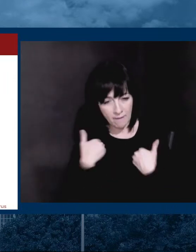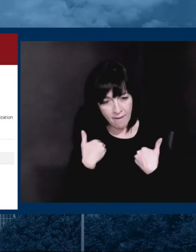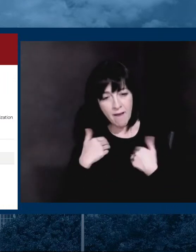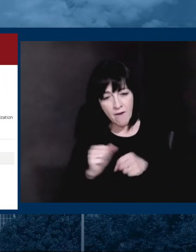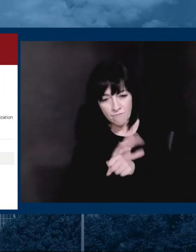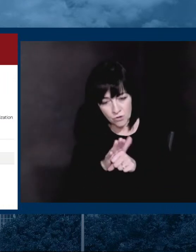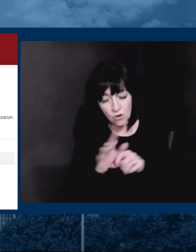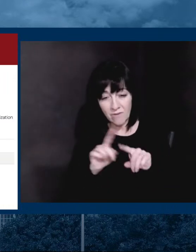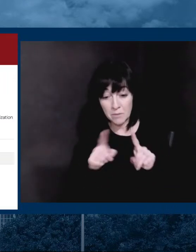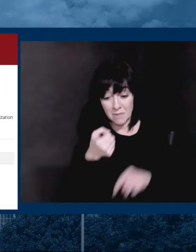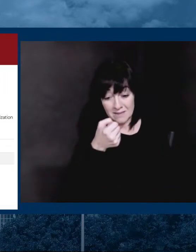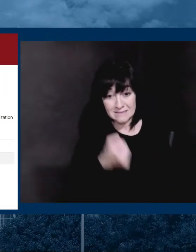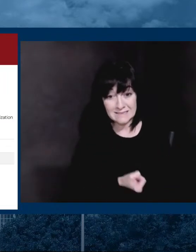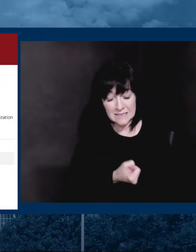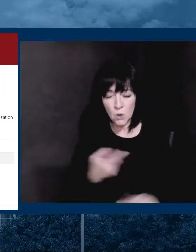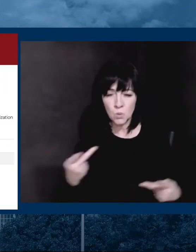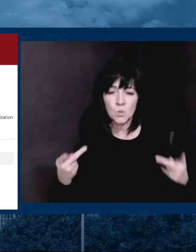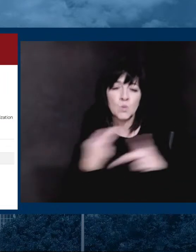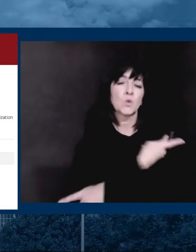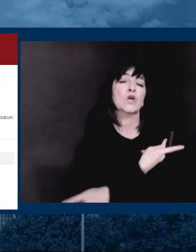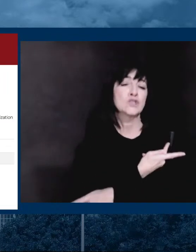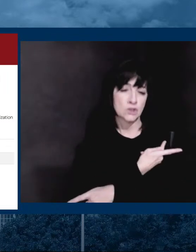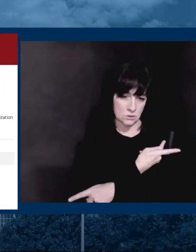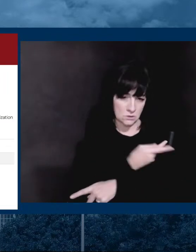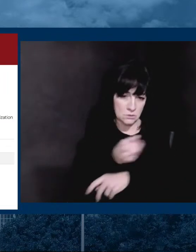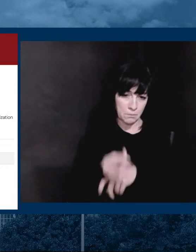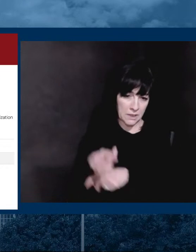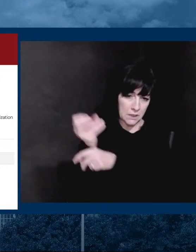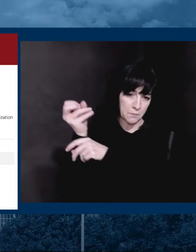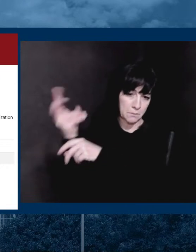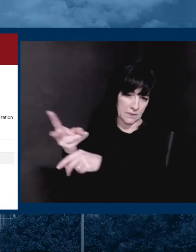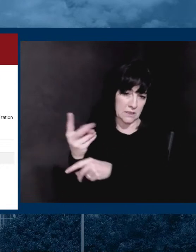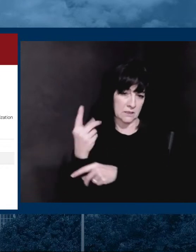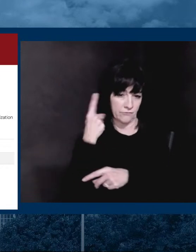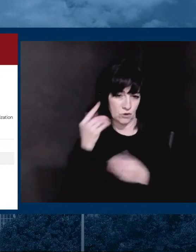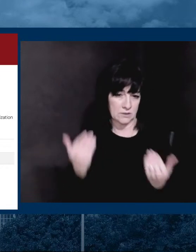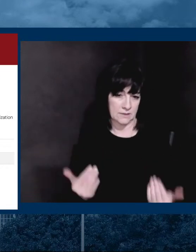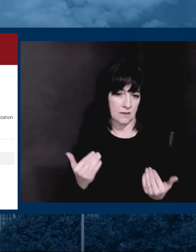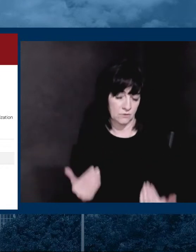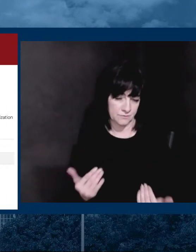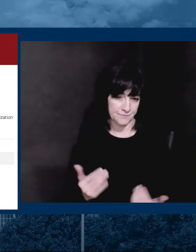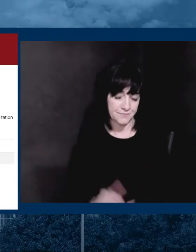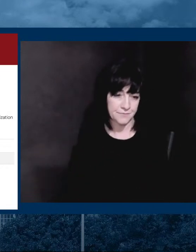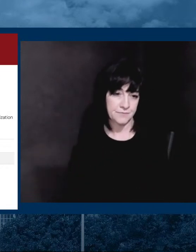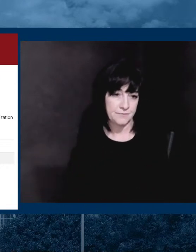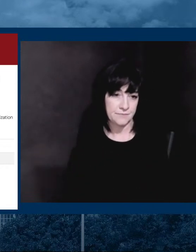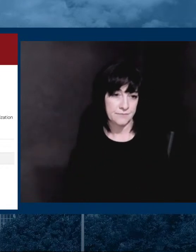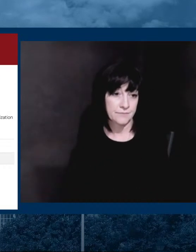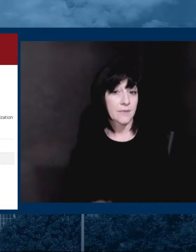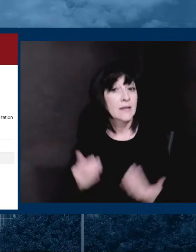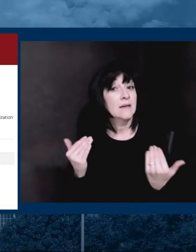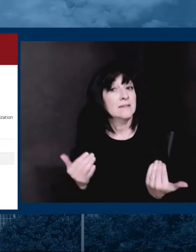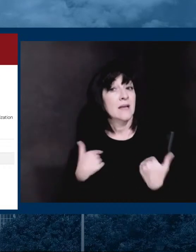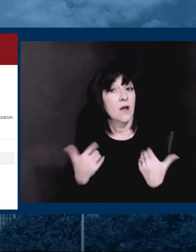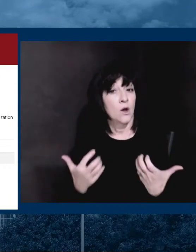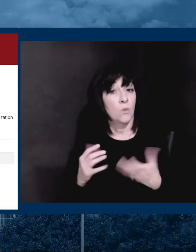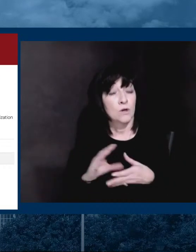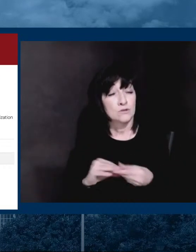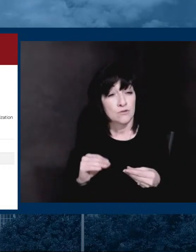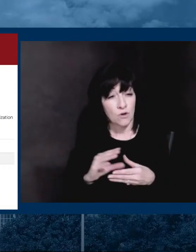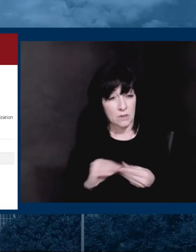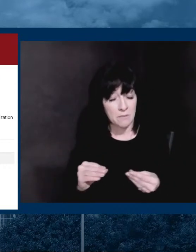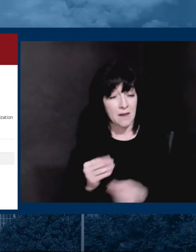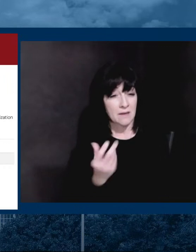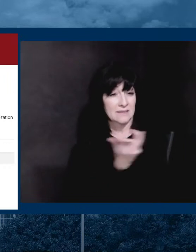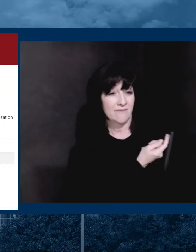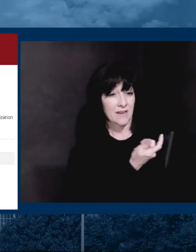Let's move on to an exciting and hot topic, which is vaccines. So if you're